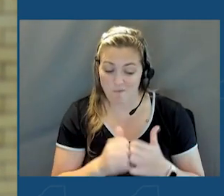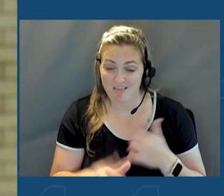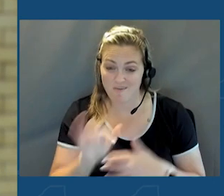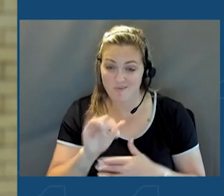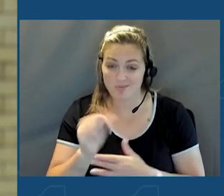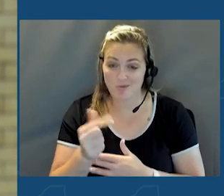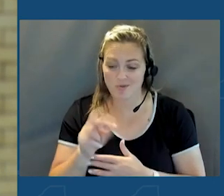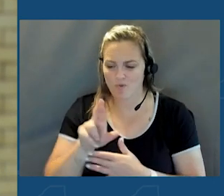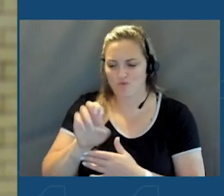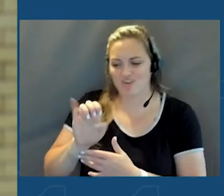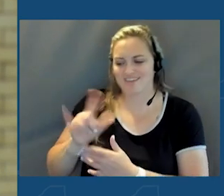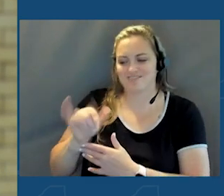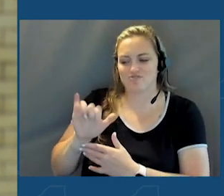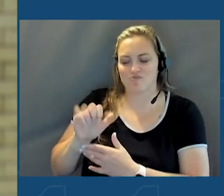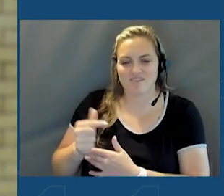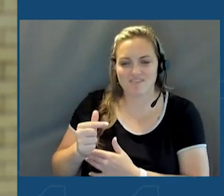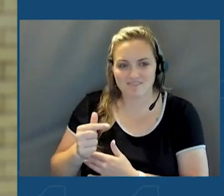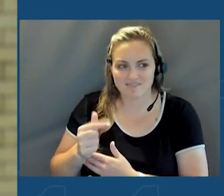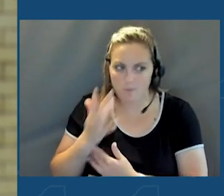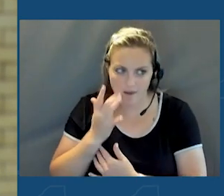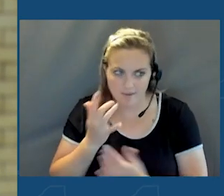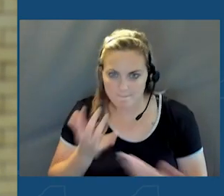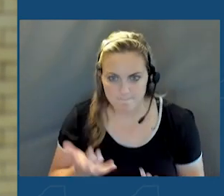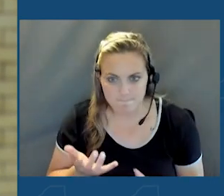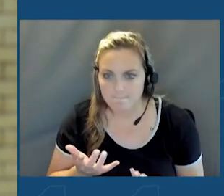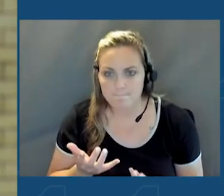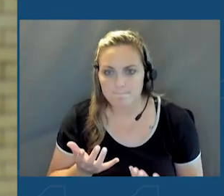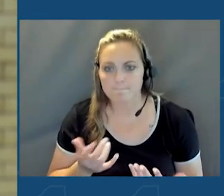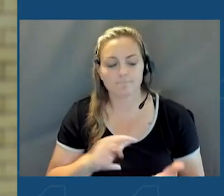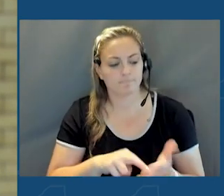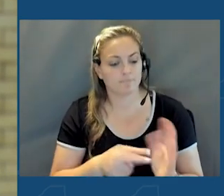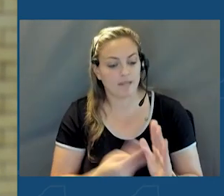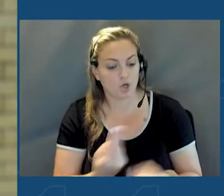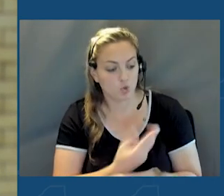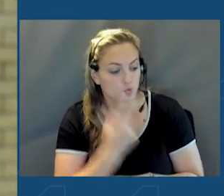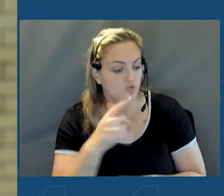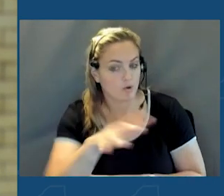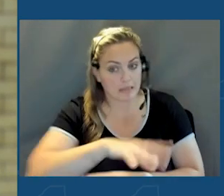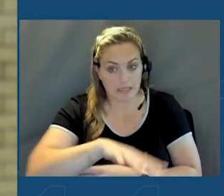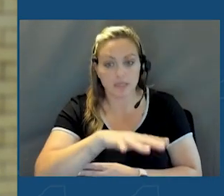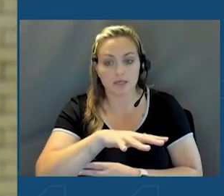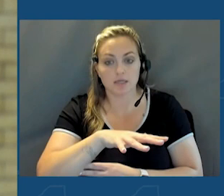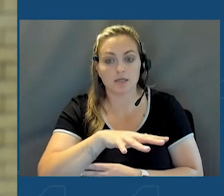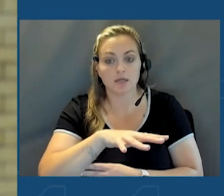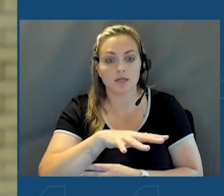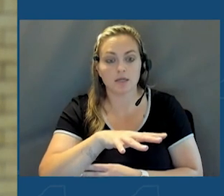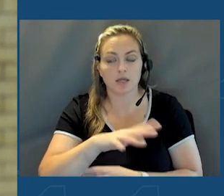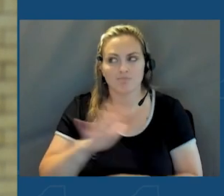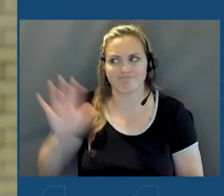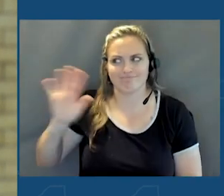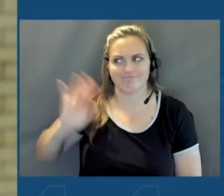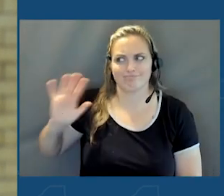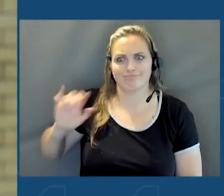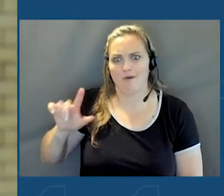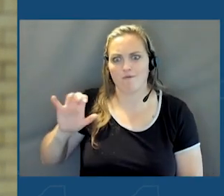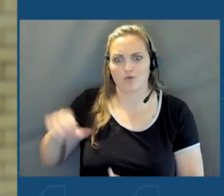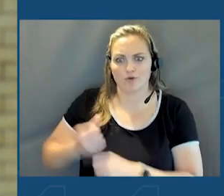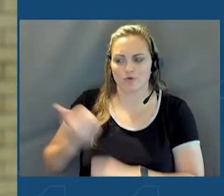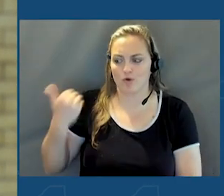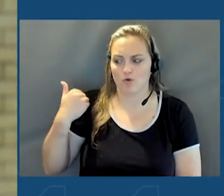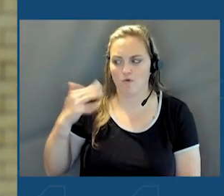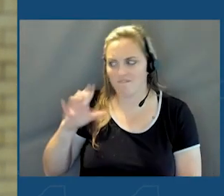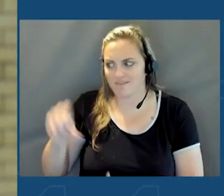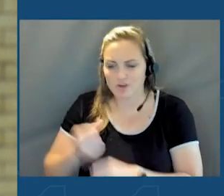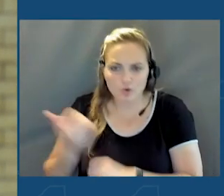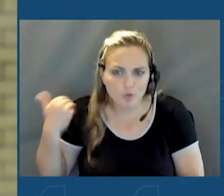rezoning, because the intended use for land a century ago, 50 years ago,